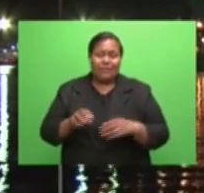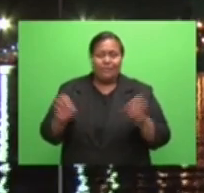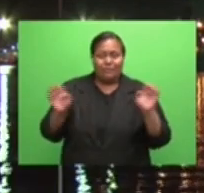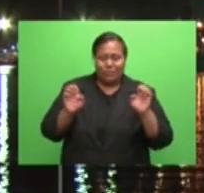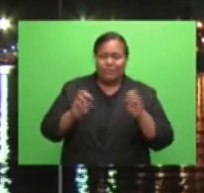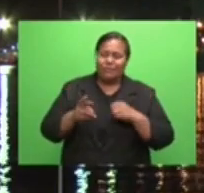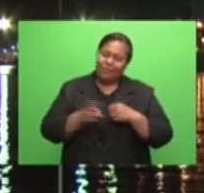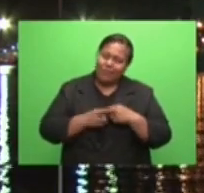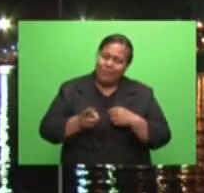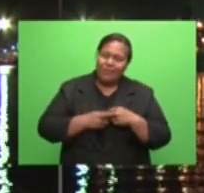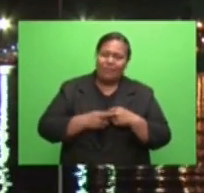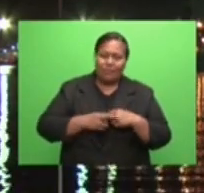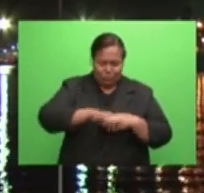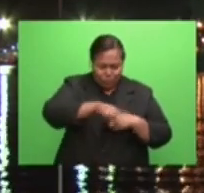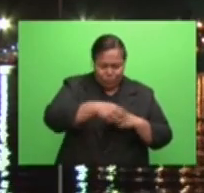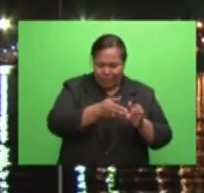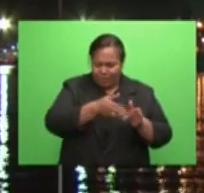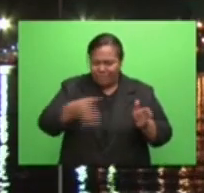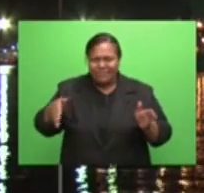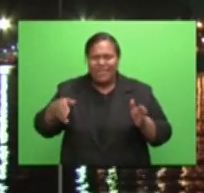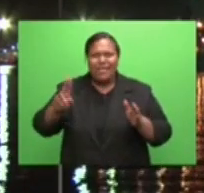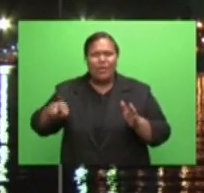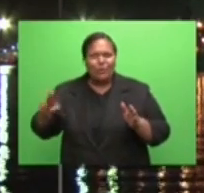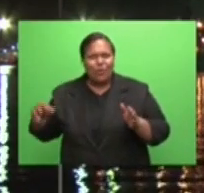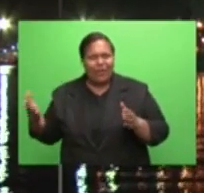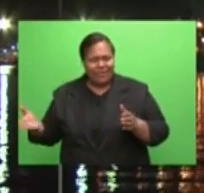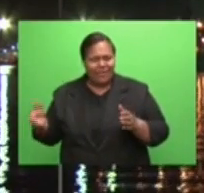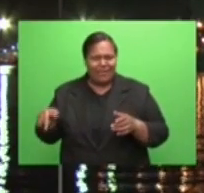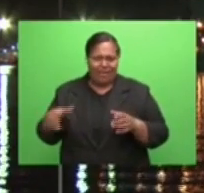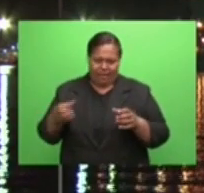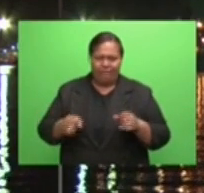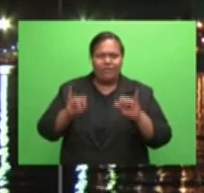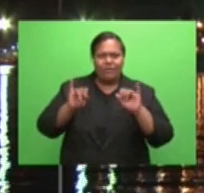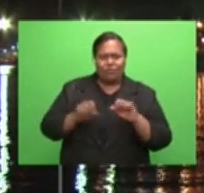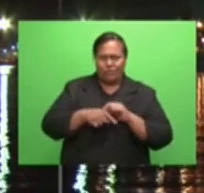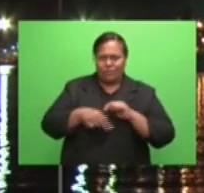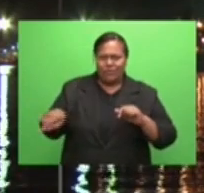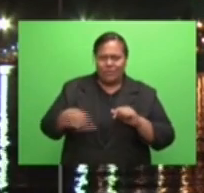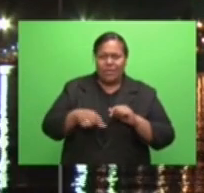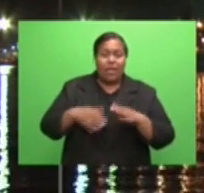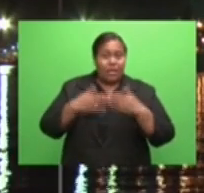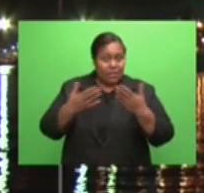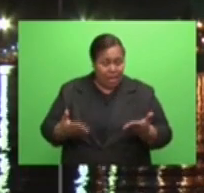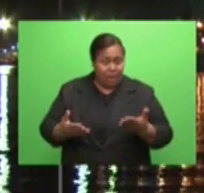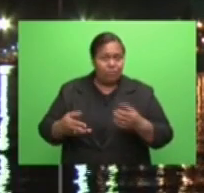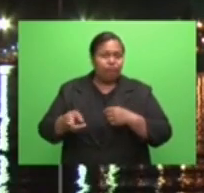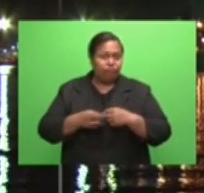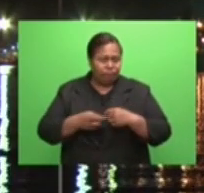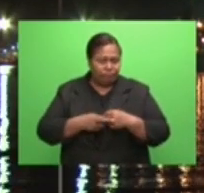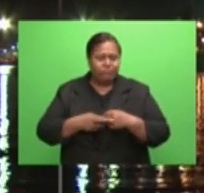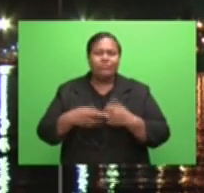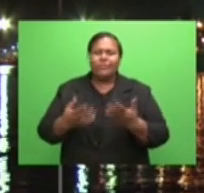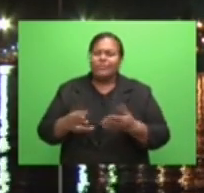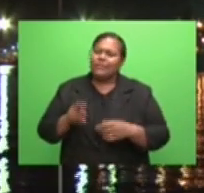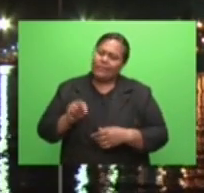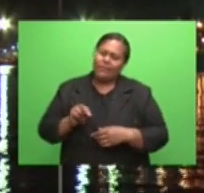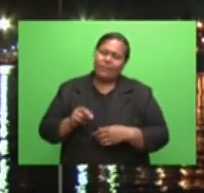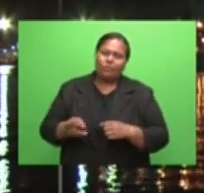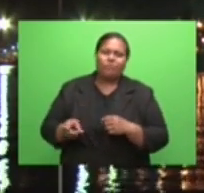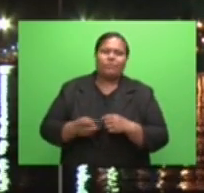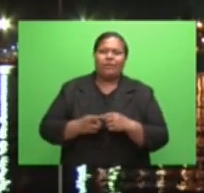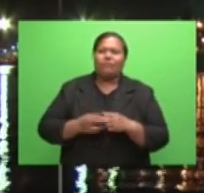corridor. As Jasaina Nunga reports, the FRA has assured their rehabilitation will sustain road conditions for over